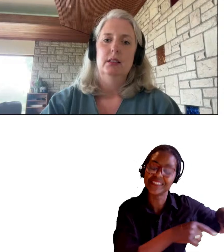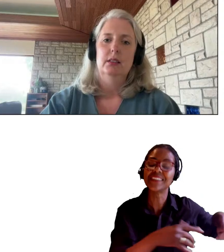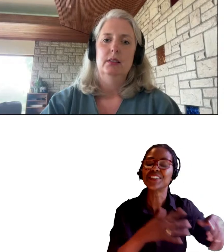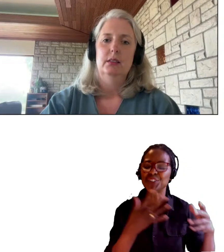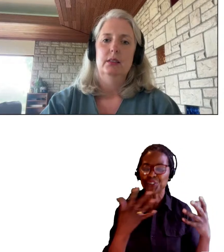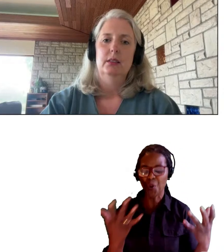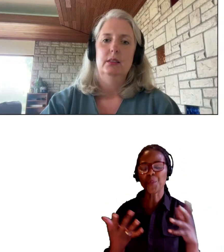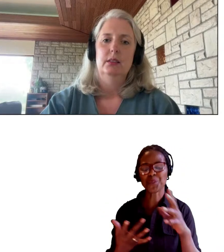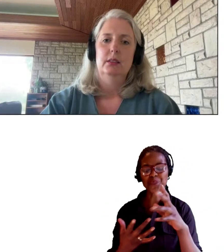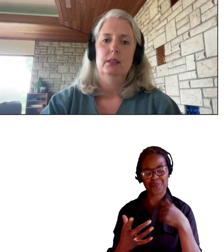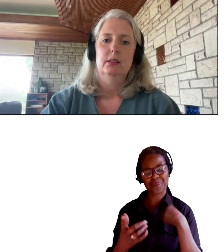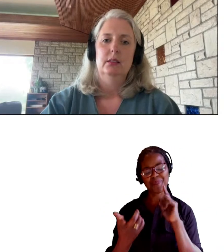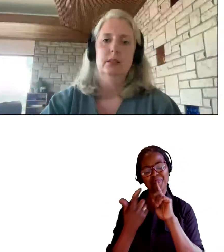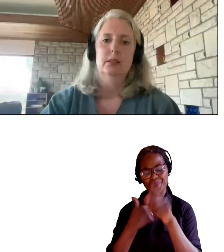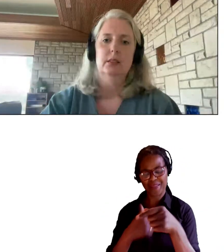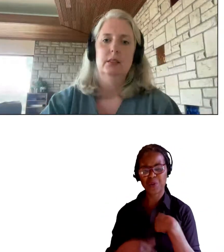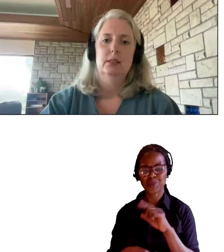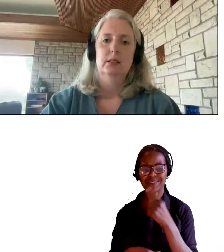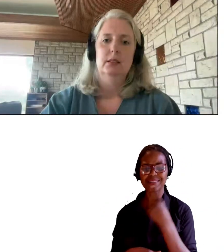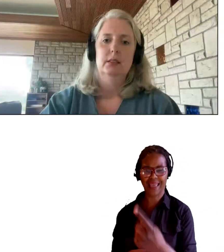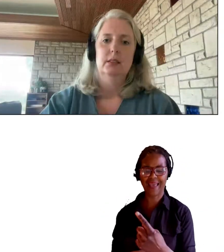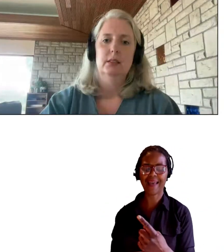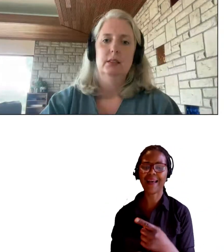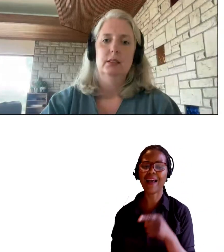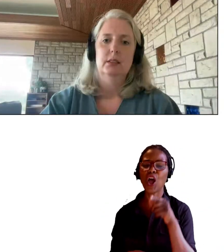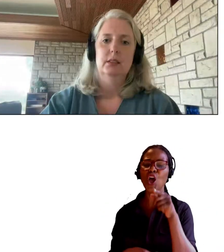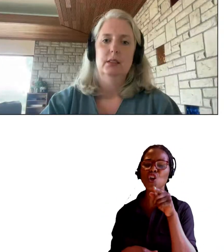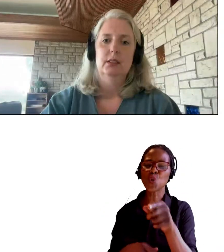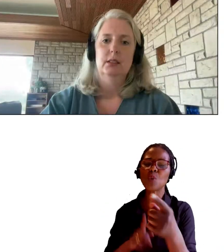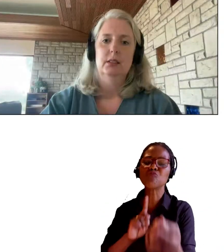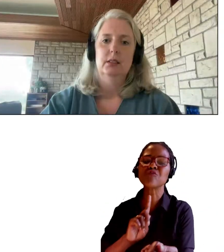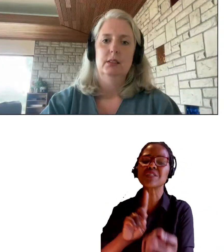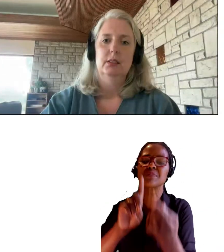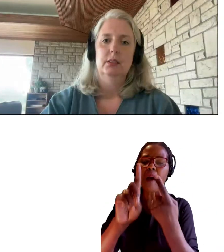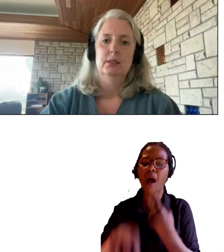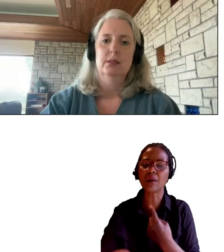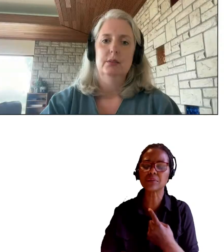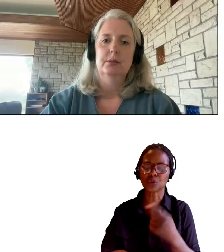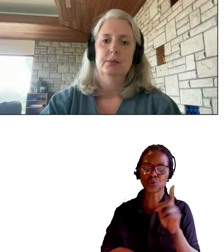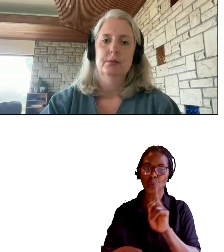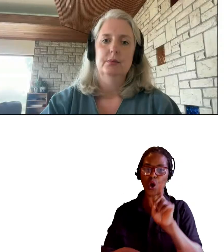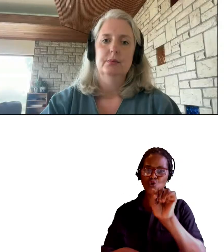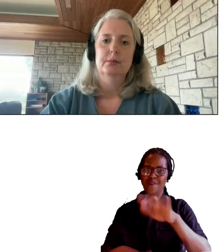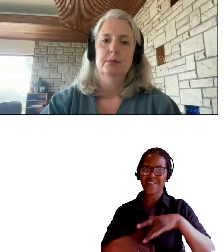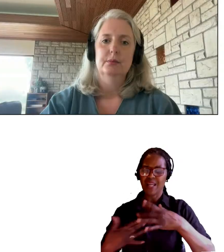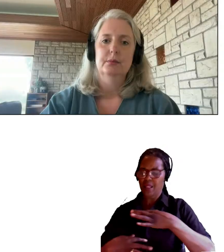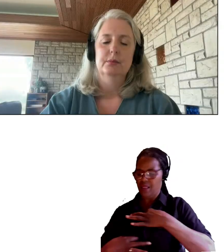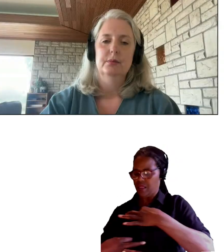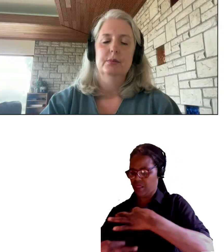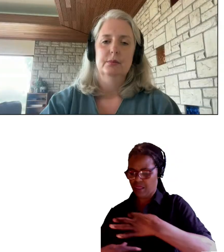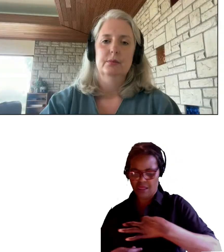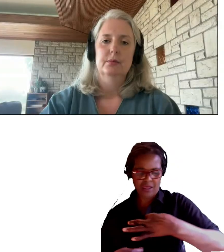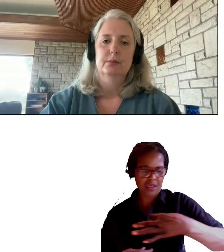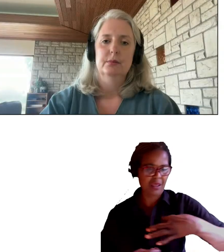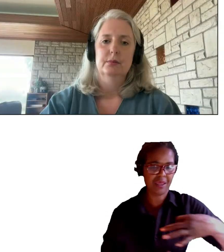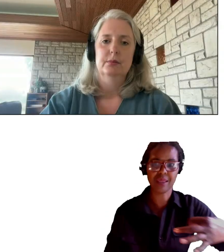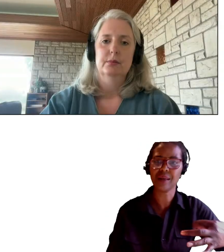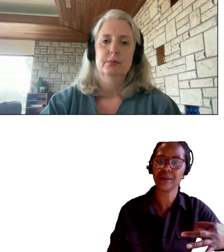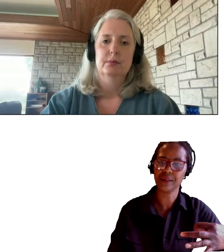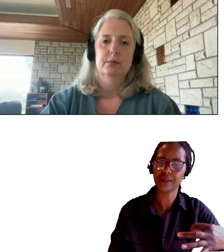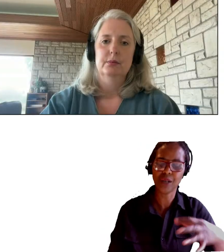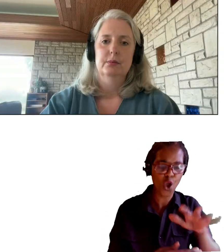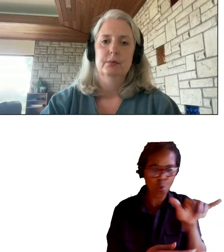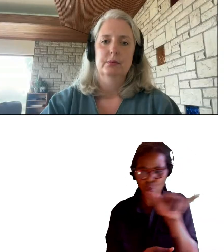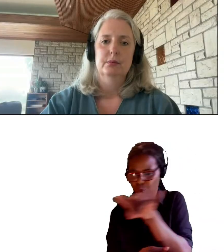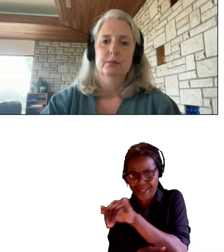little quiz on the website so you can work it out, because we had so many questions about it in the first round, like which strand should I apply for? Because you can only apply